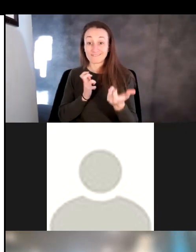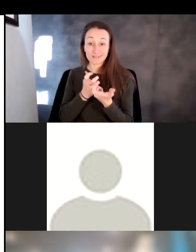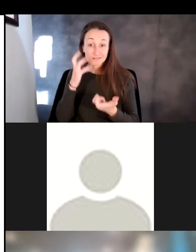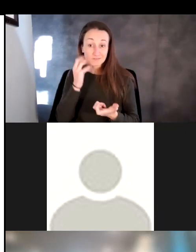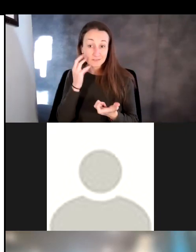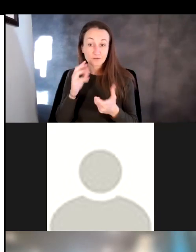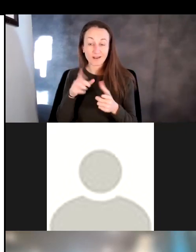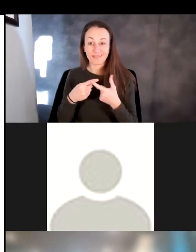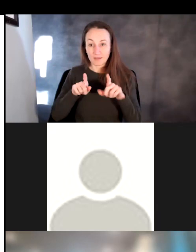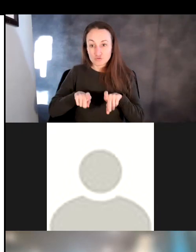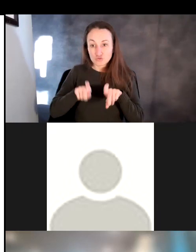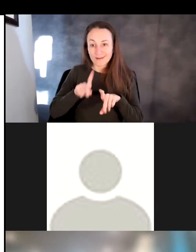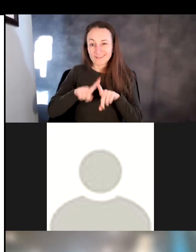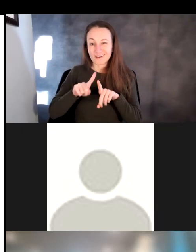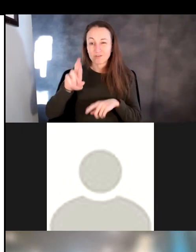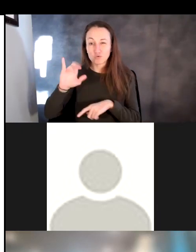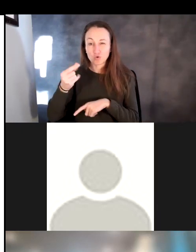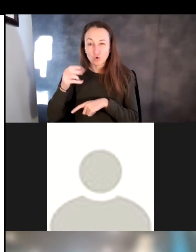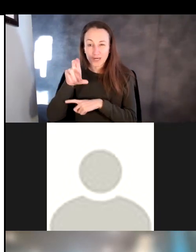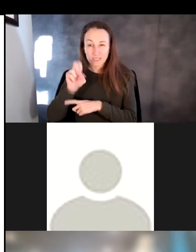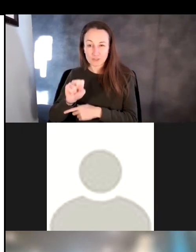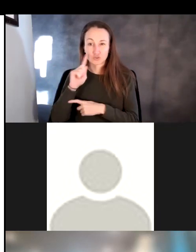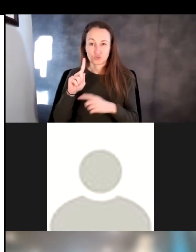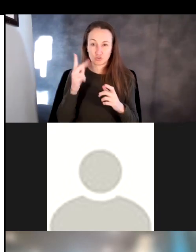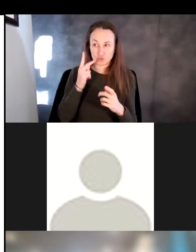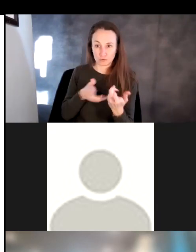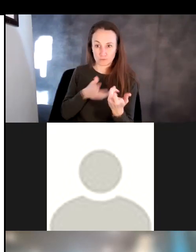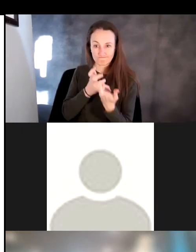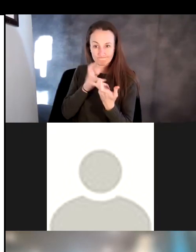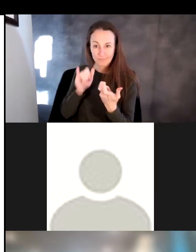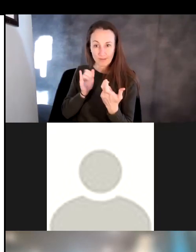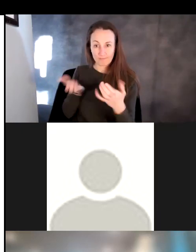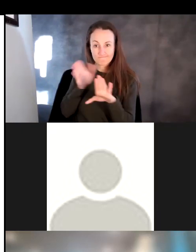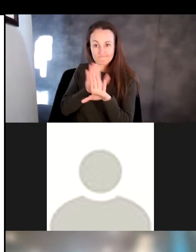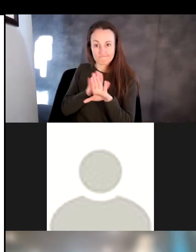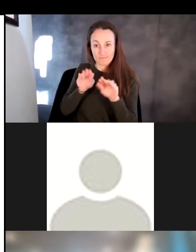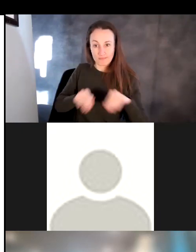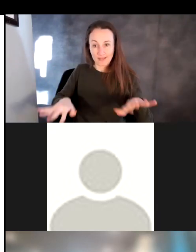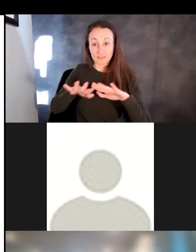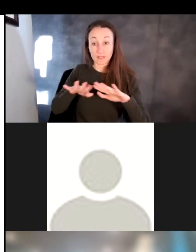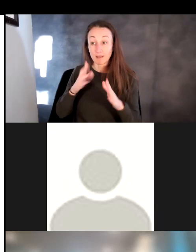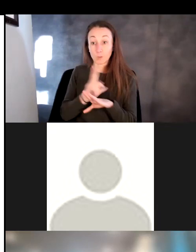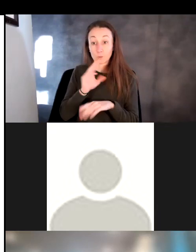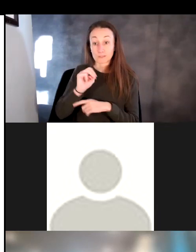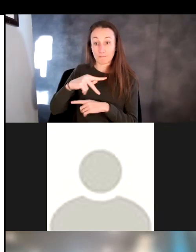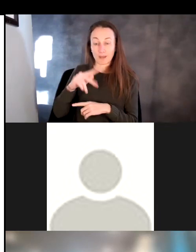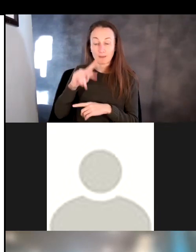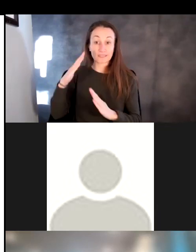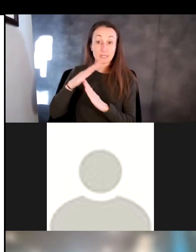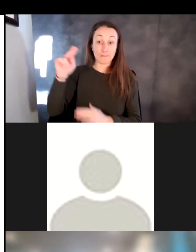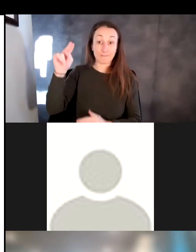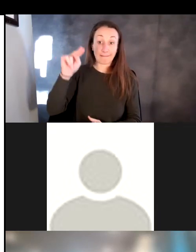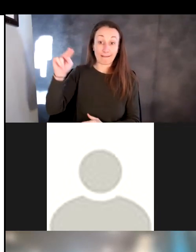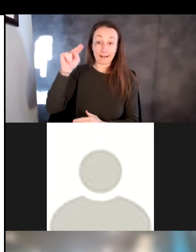ensemble of regressors to build that map of the fitness landscape, and then use that map to identify the top M predictions and test